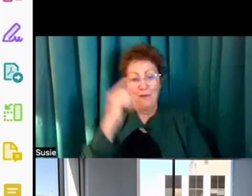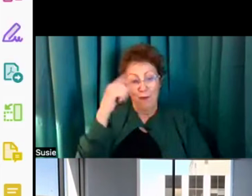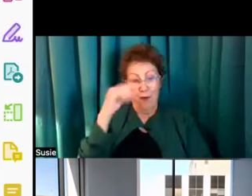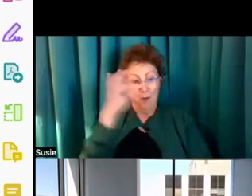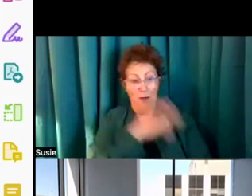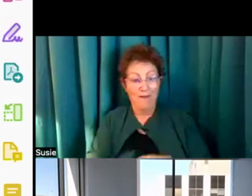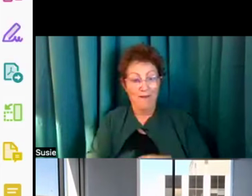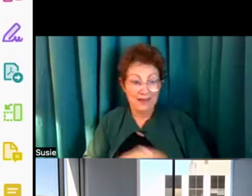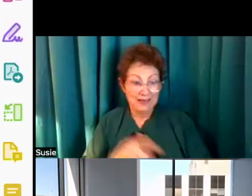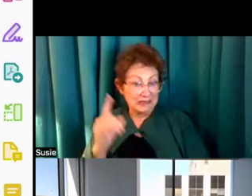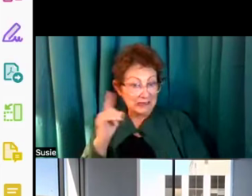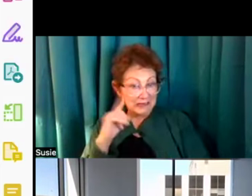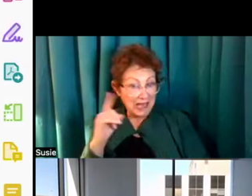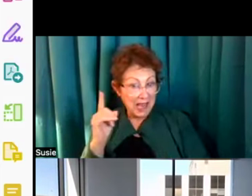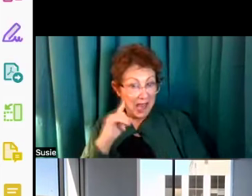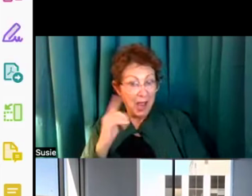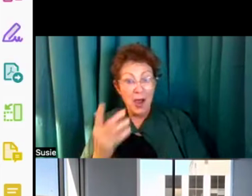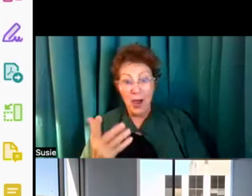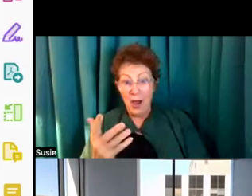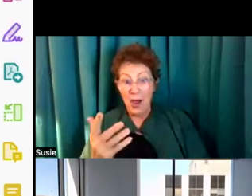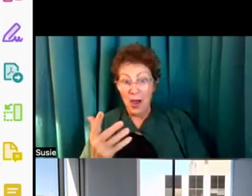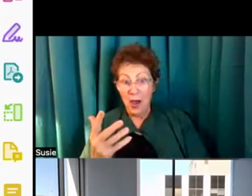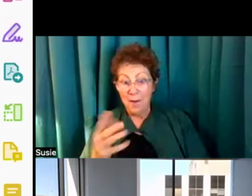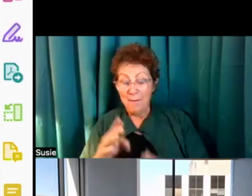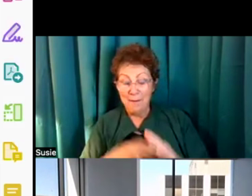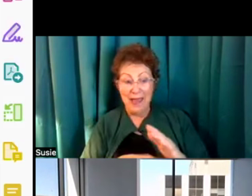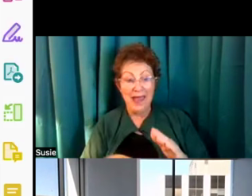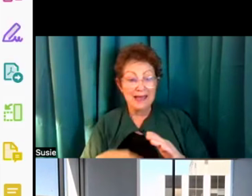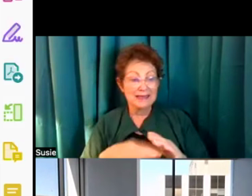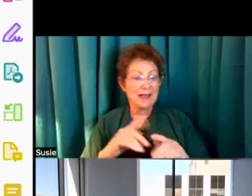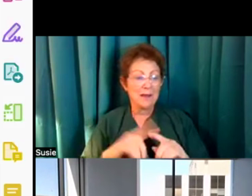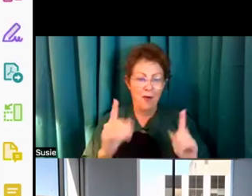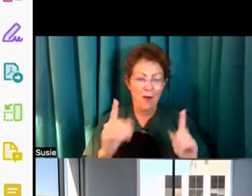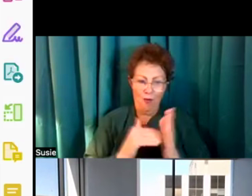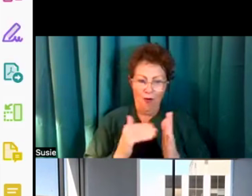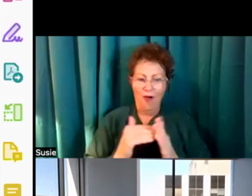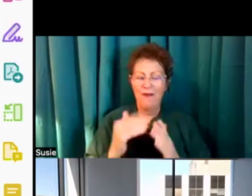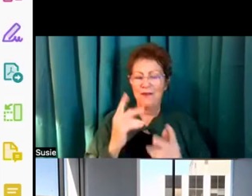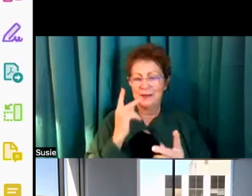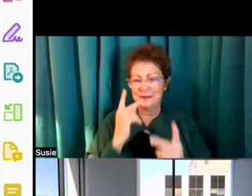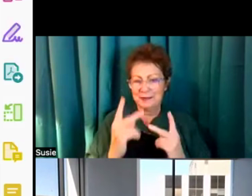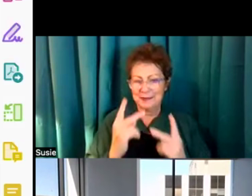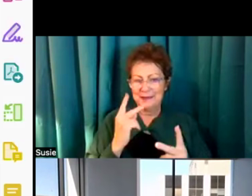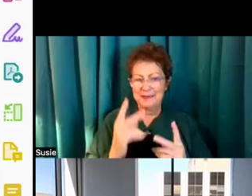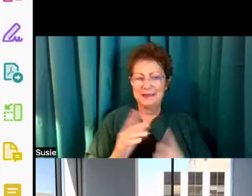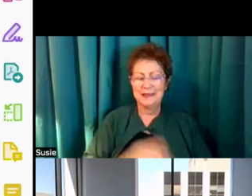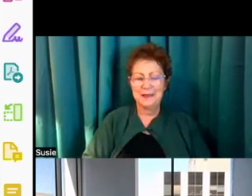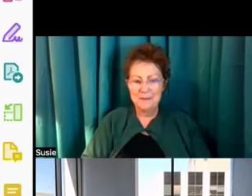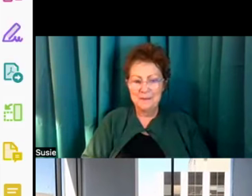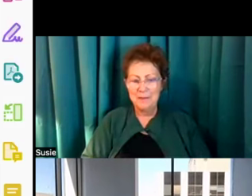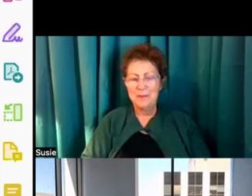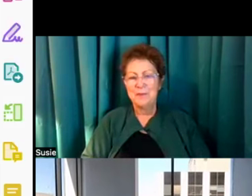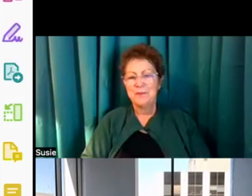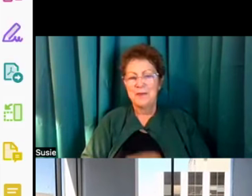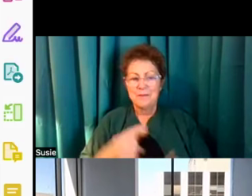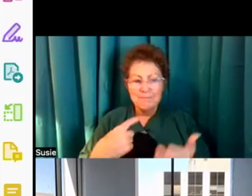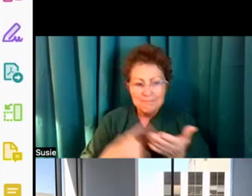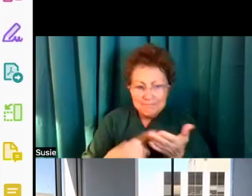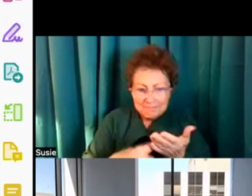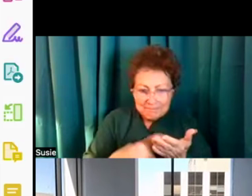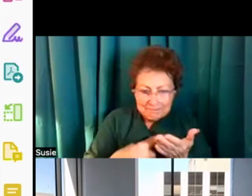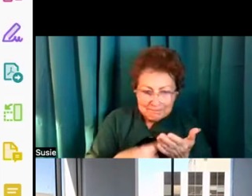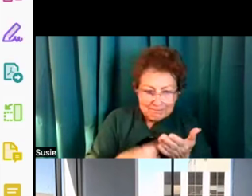sound very basic, but that is something we often kind of have to grapple